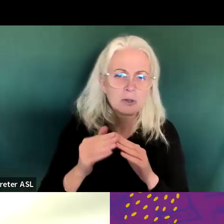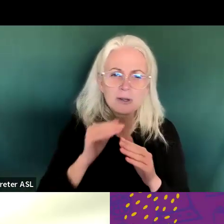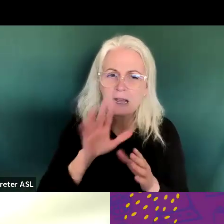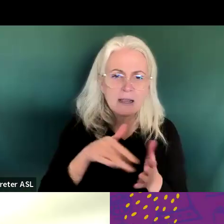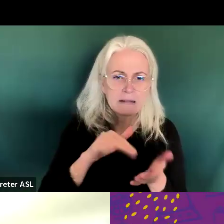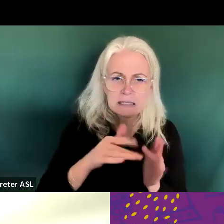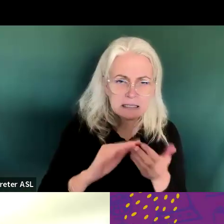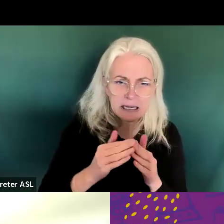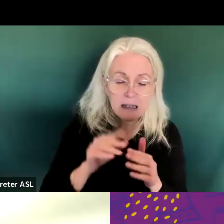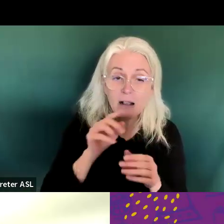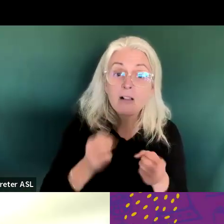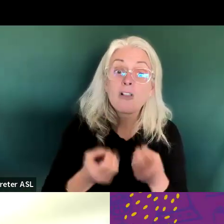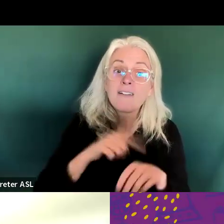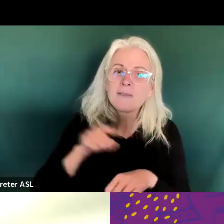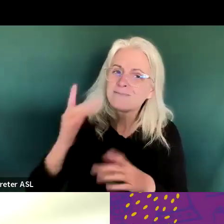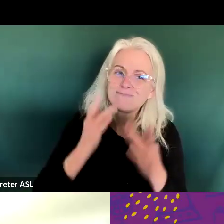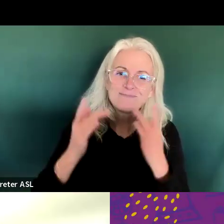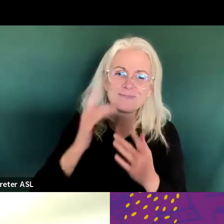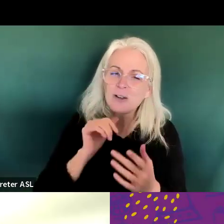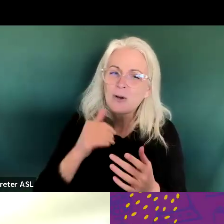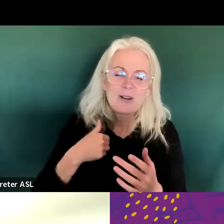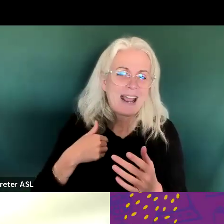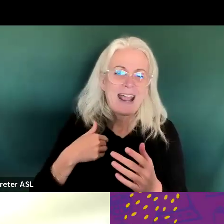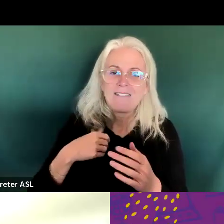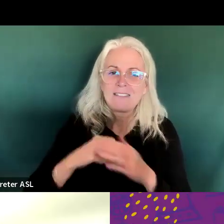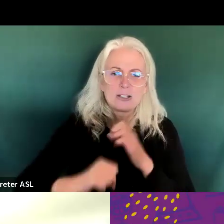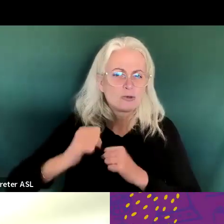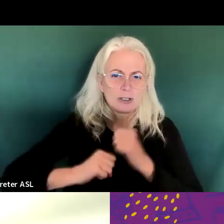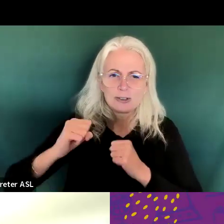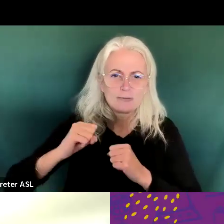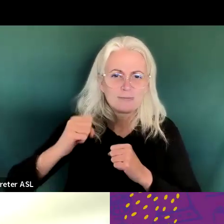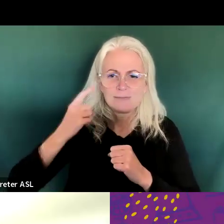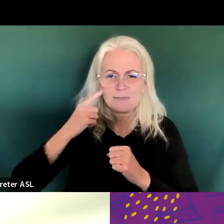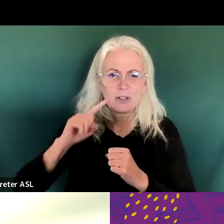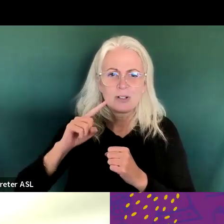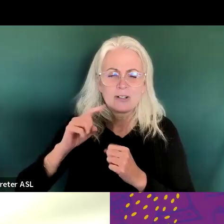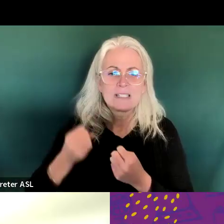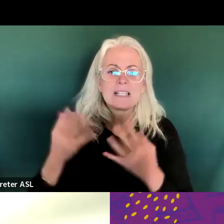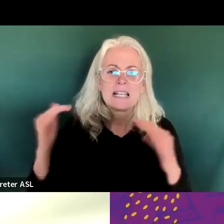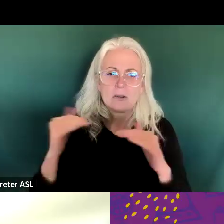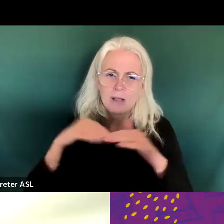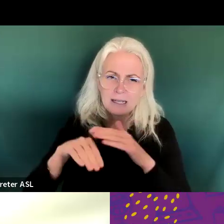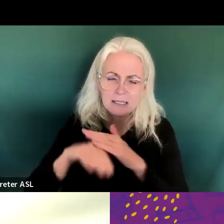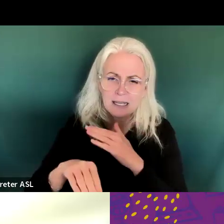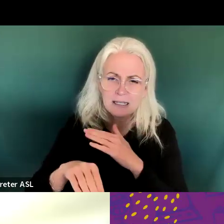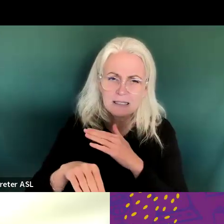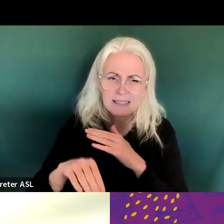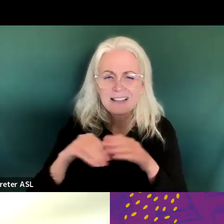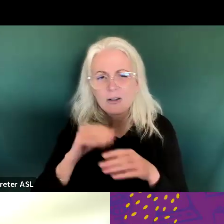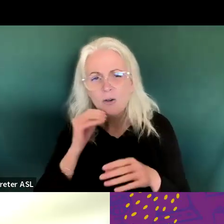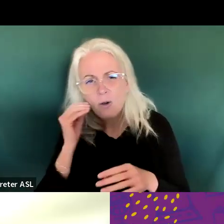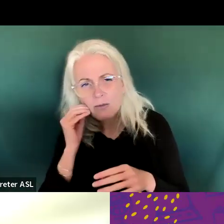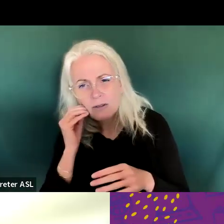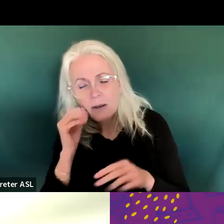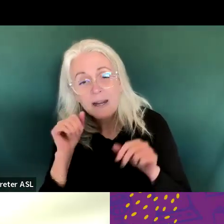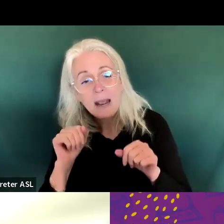times rural communities just lack the infrastructure for people to have as much access as in their homes. And so